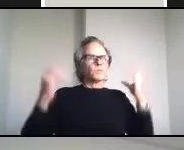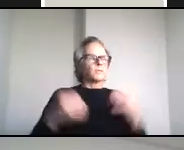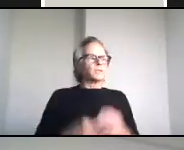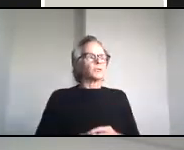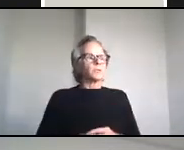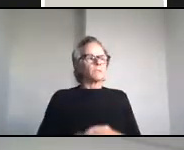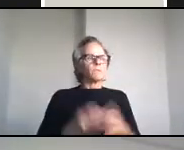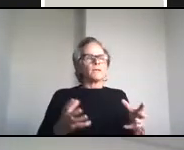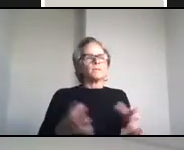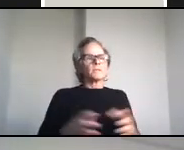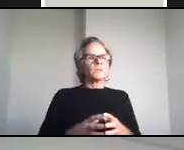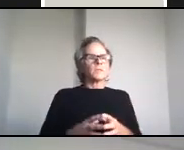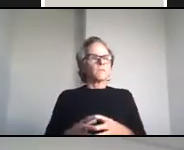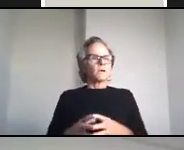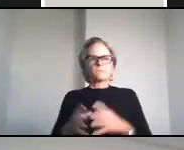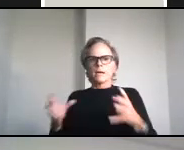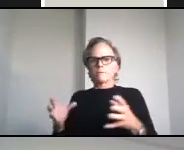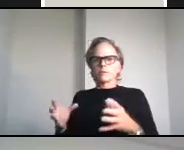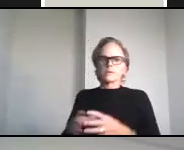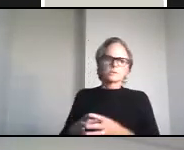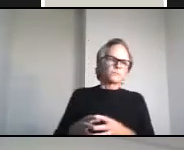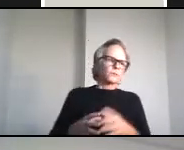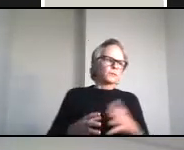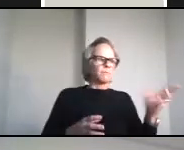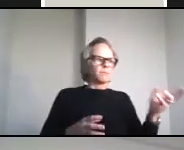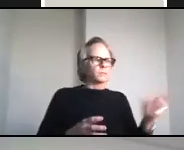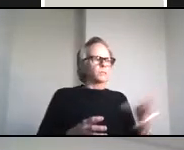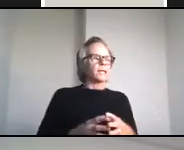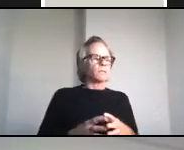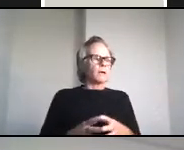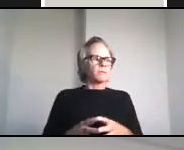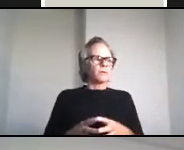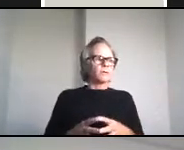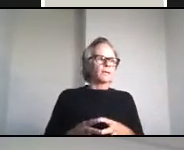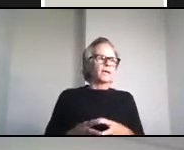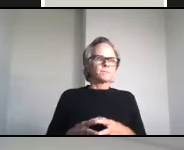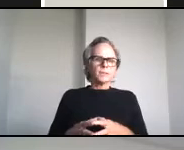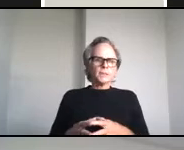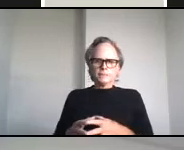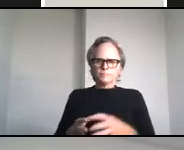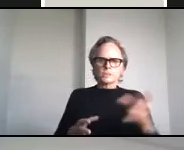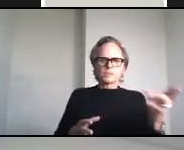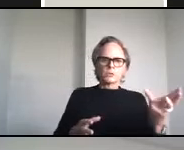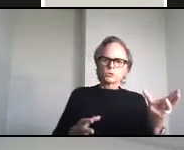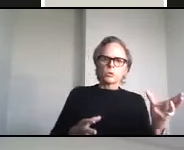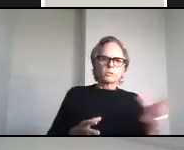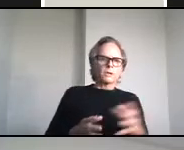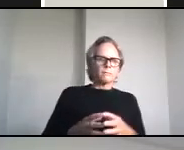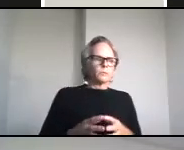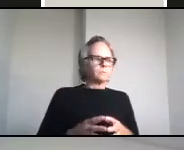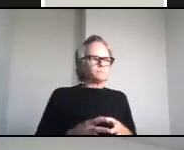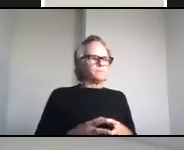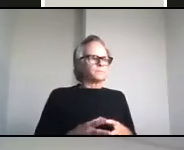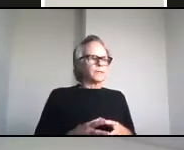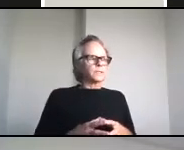more visually literate. And we've done this with each of our libraries. So for example, the West Hollywood Library on the left, this is their story